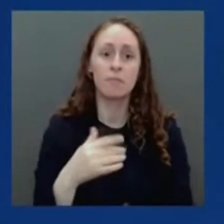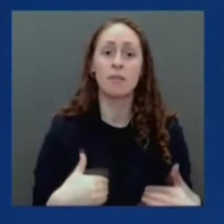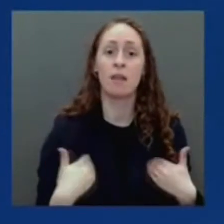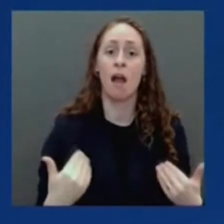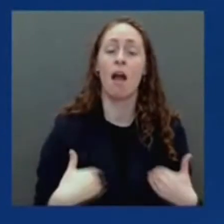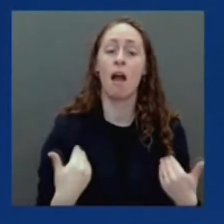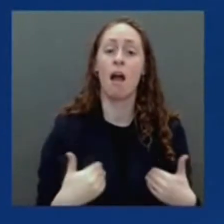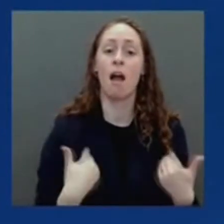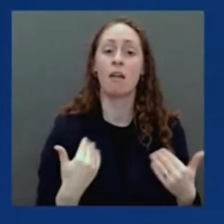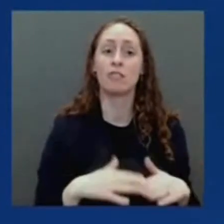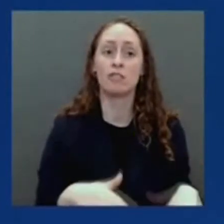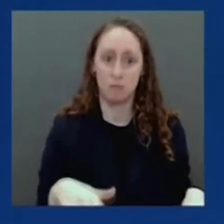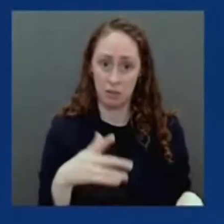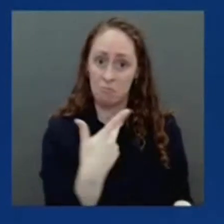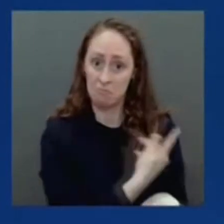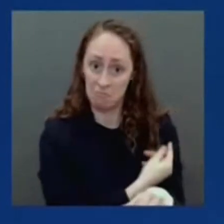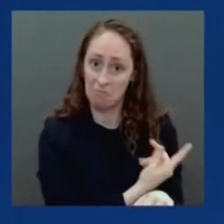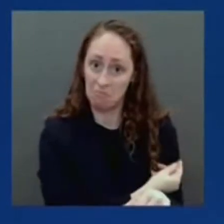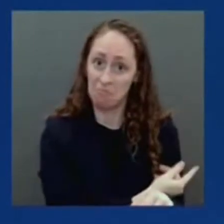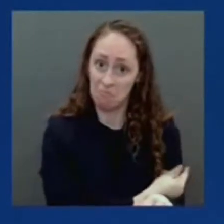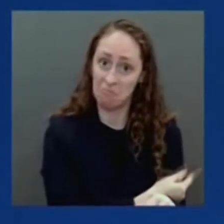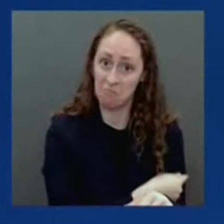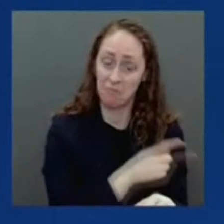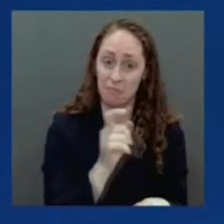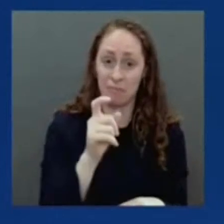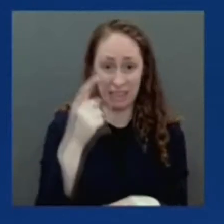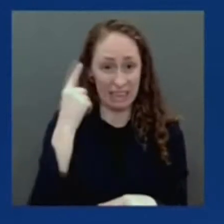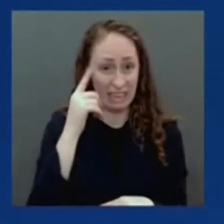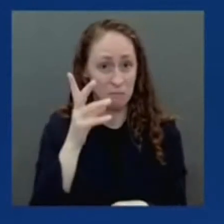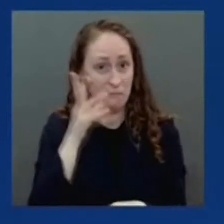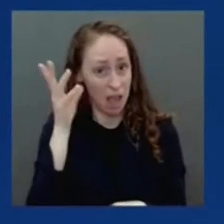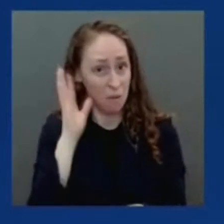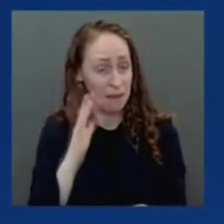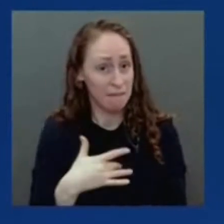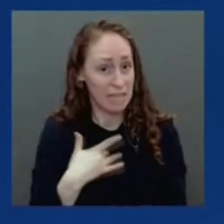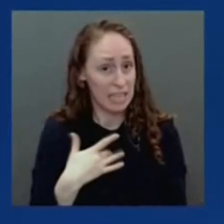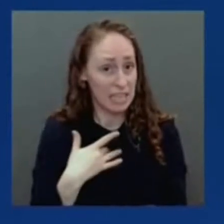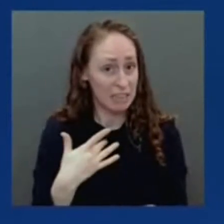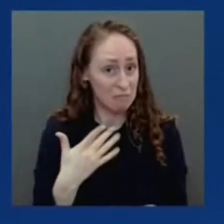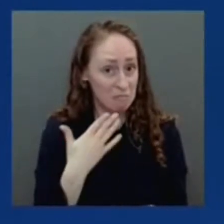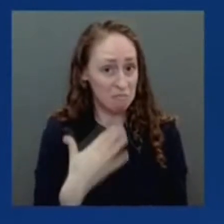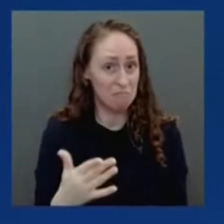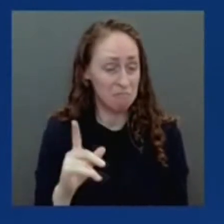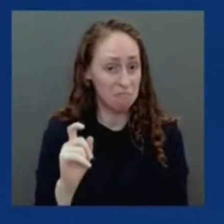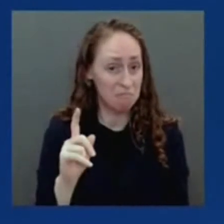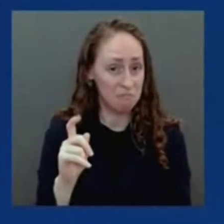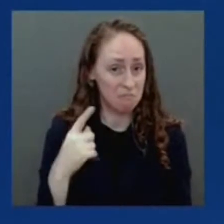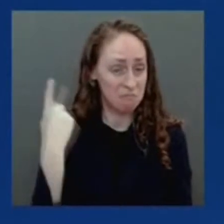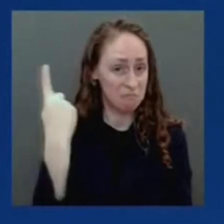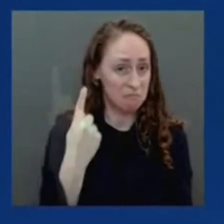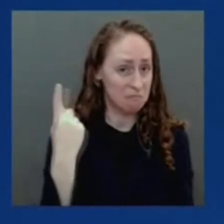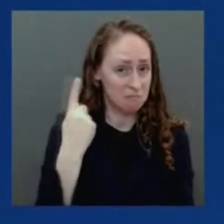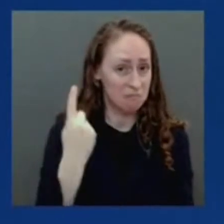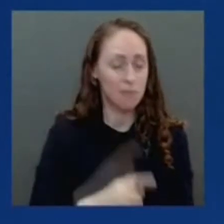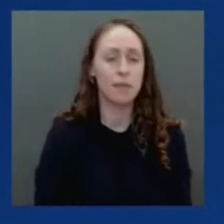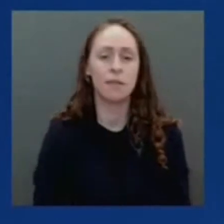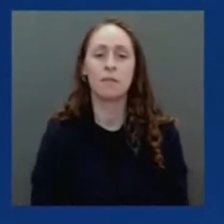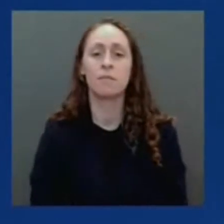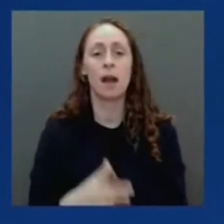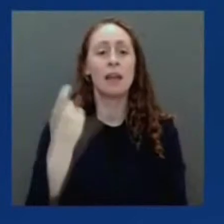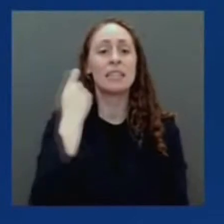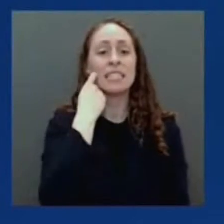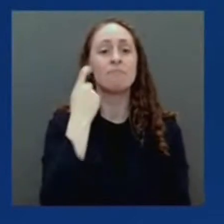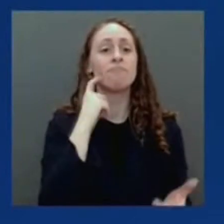when the last update we got was that the immunobridging study didn't meet goals. So are you expecting to see that we'll actually see this prevent cases